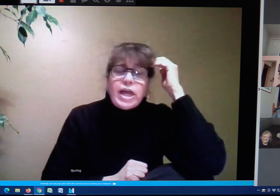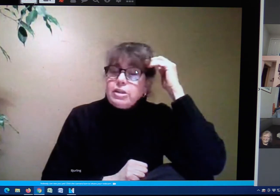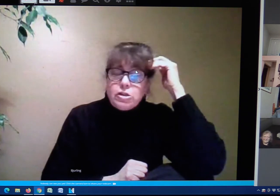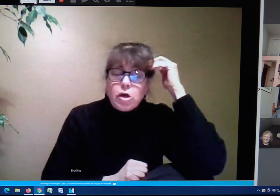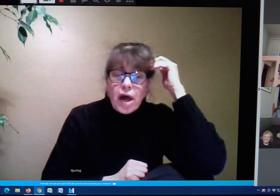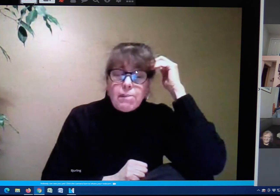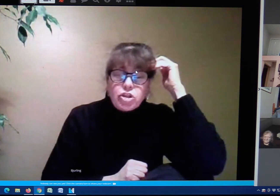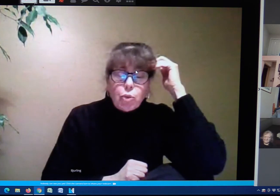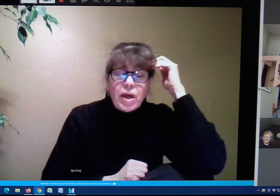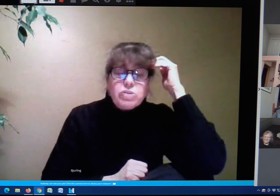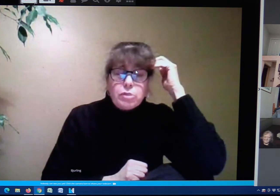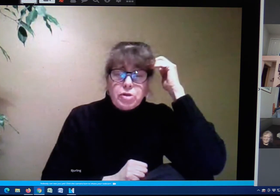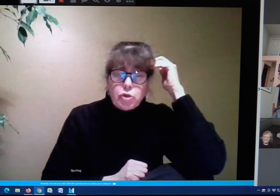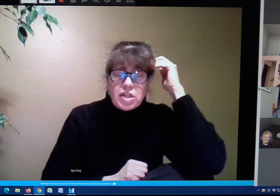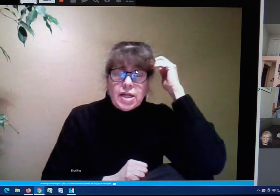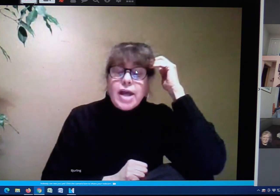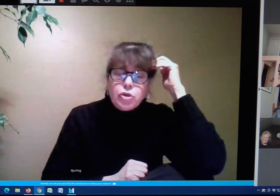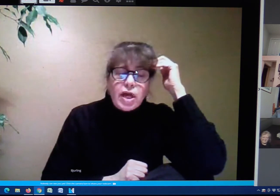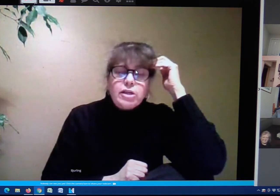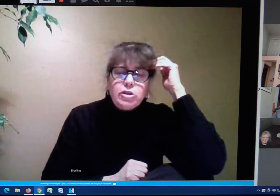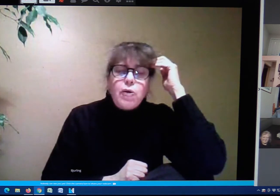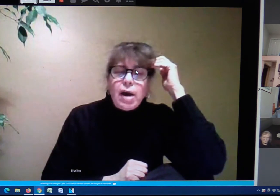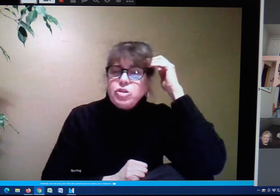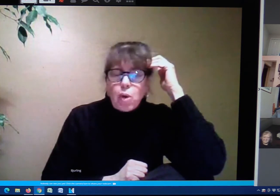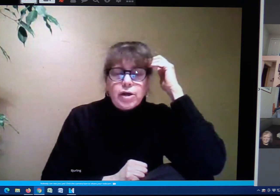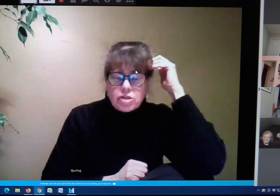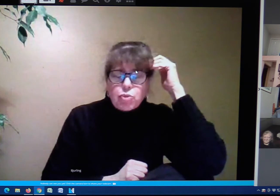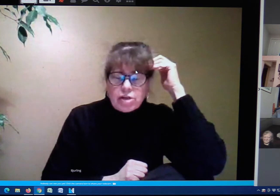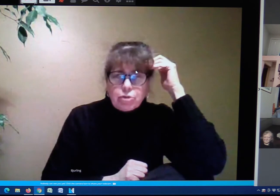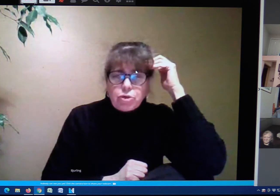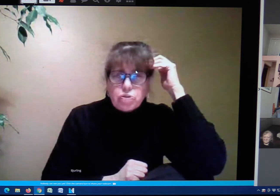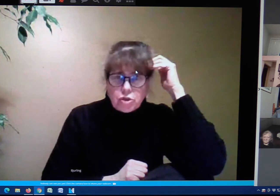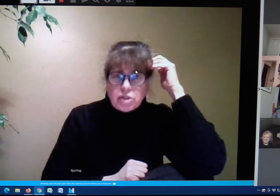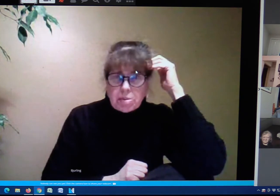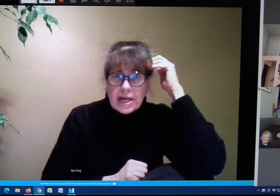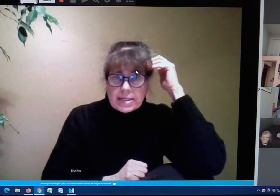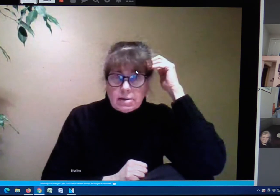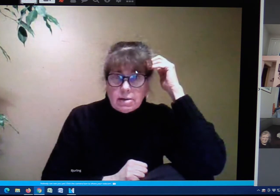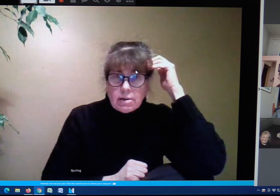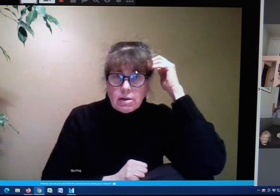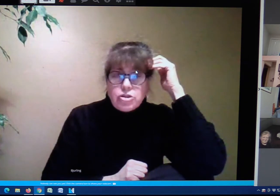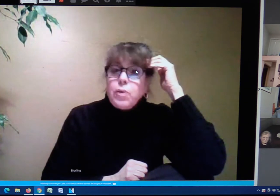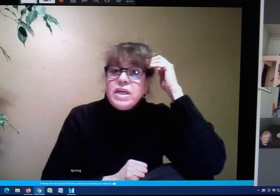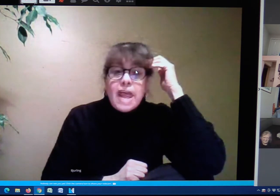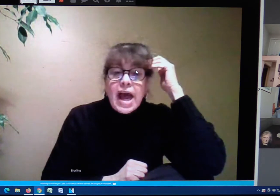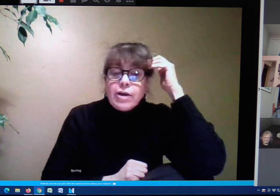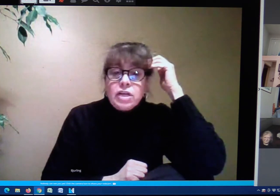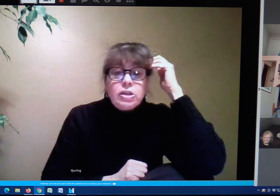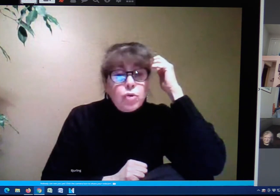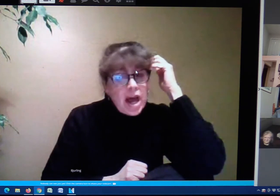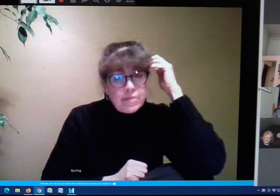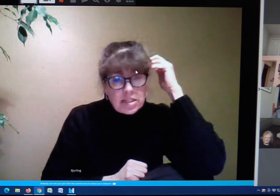because you likely know how much your wells are producing, and you likely know how much water is running through your sewage plant. So in